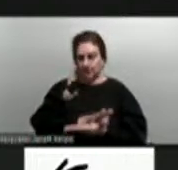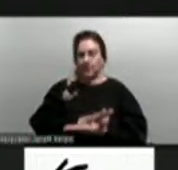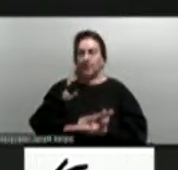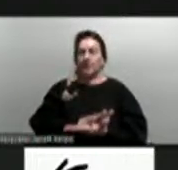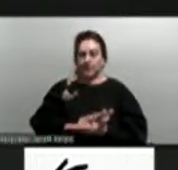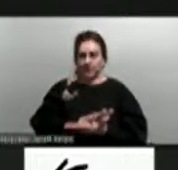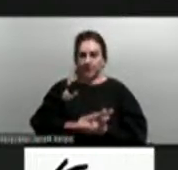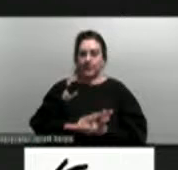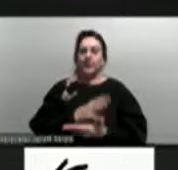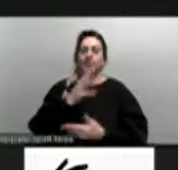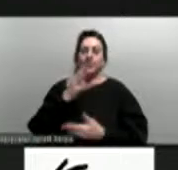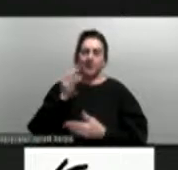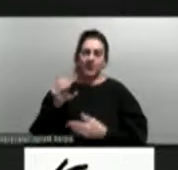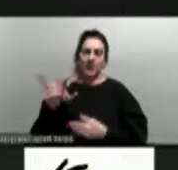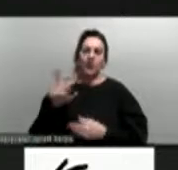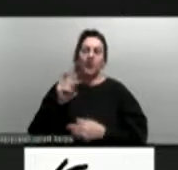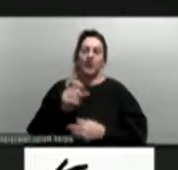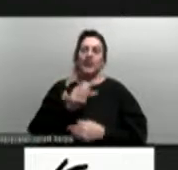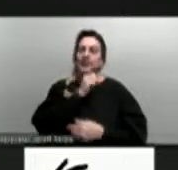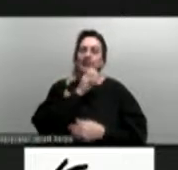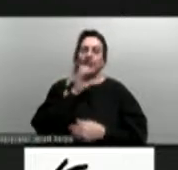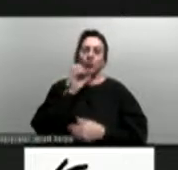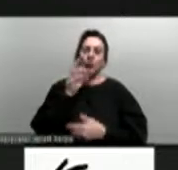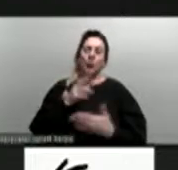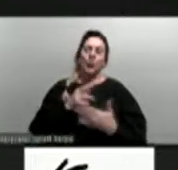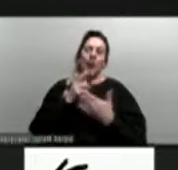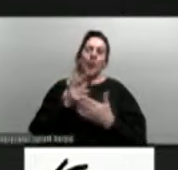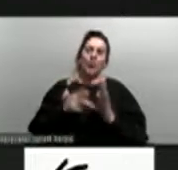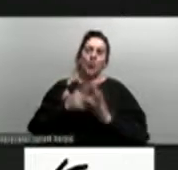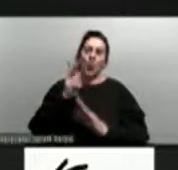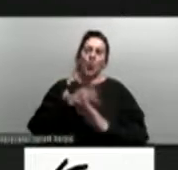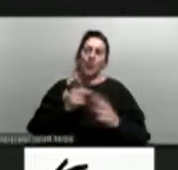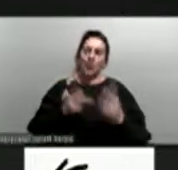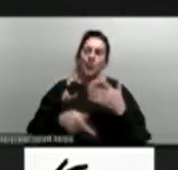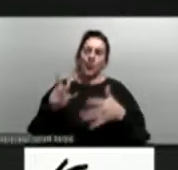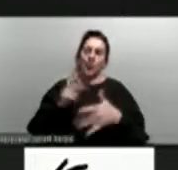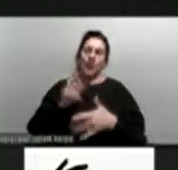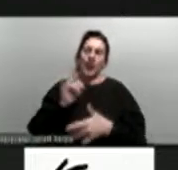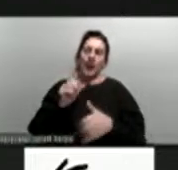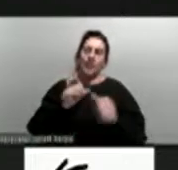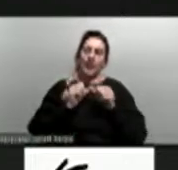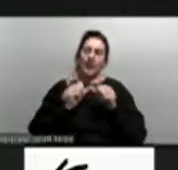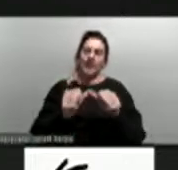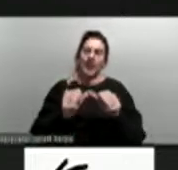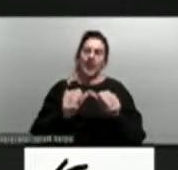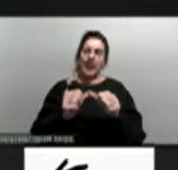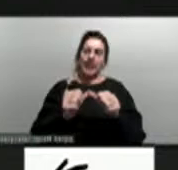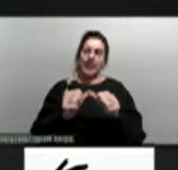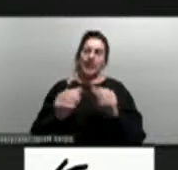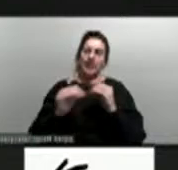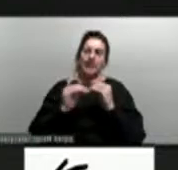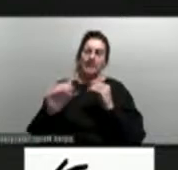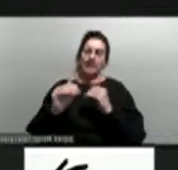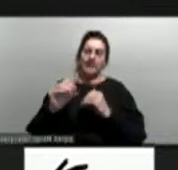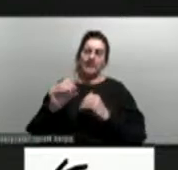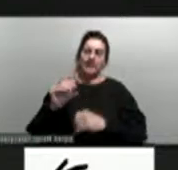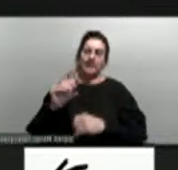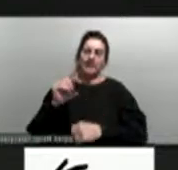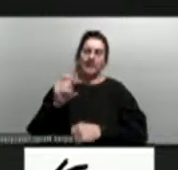COSD Senior Rehab Program to be prioritized, as well as maintaining the UMSA millage flat. The